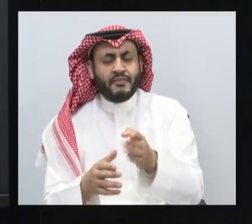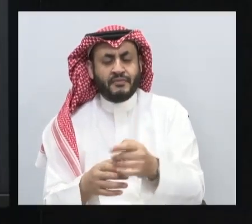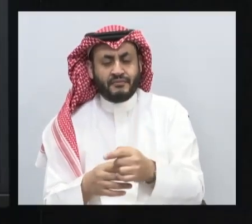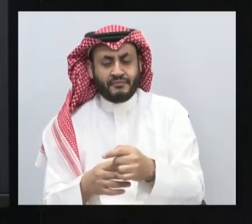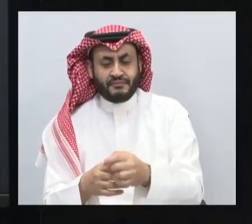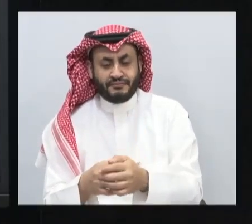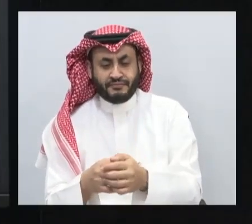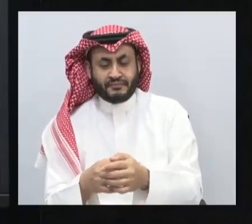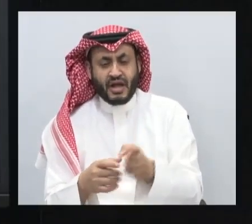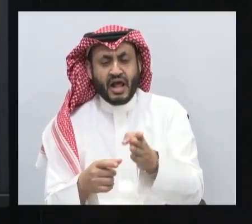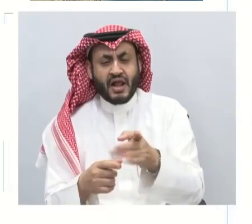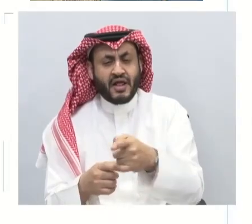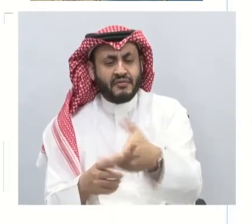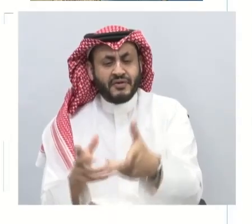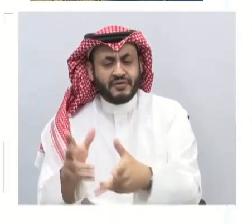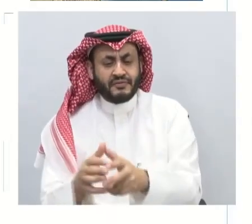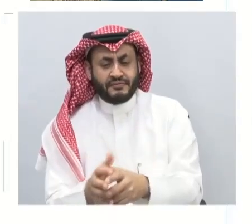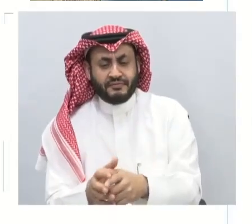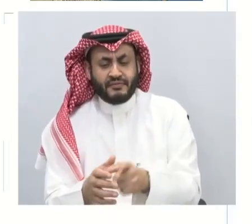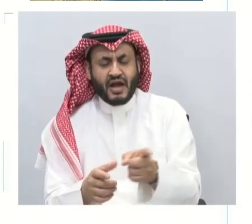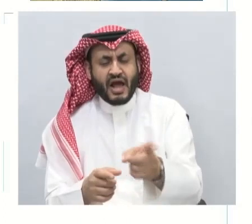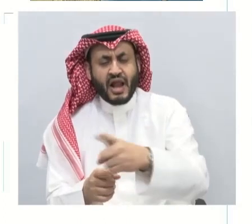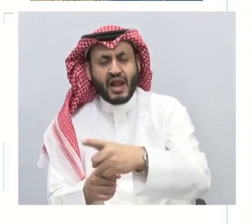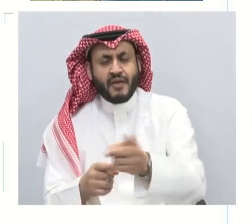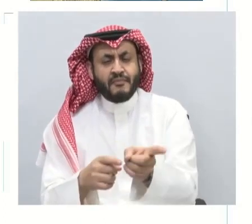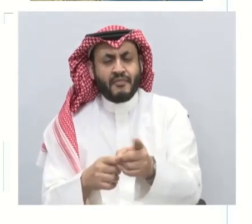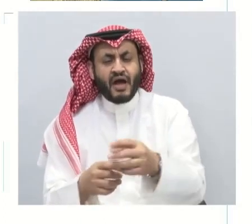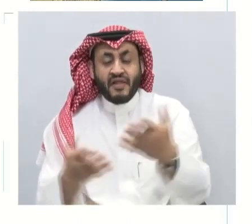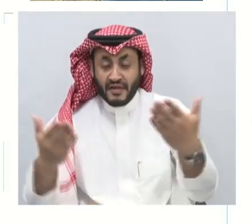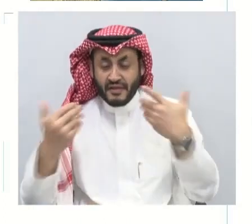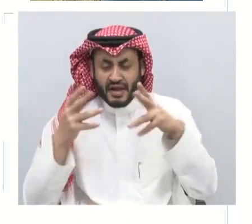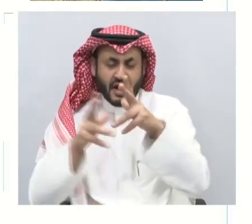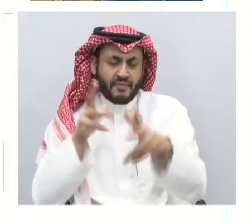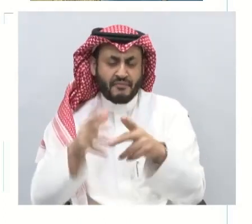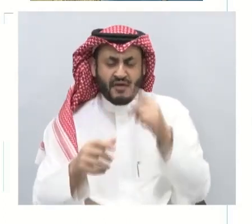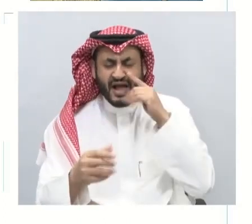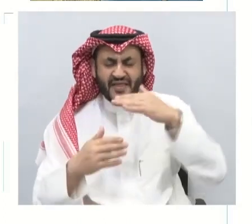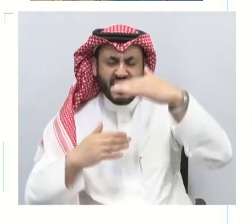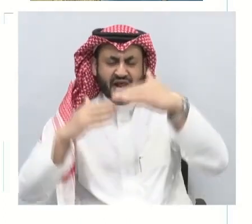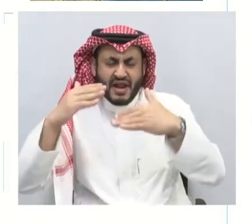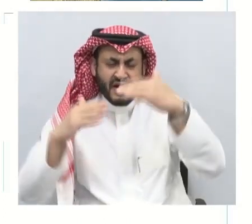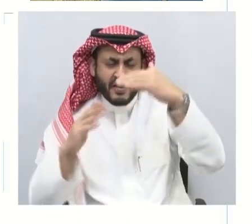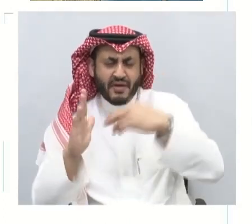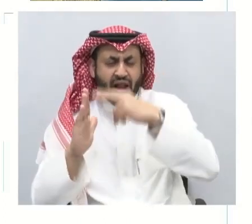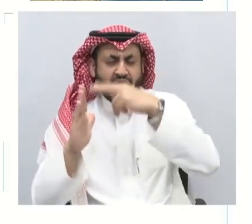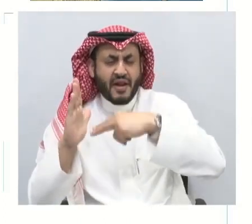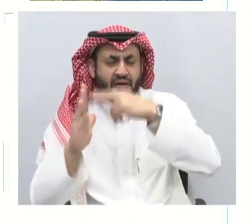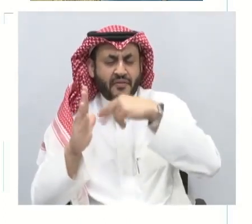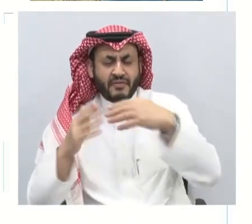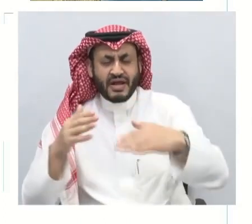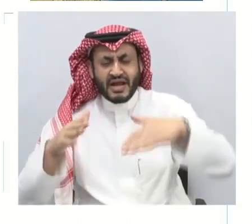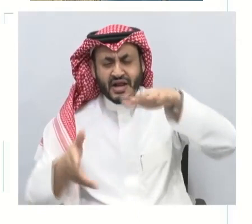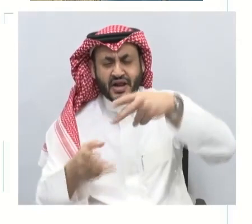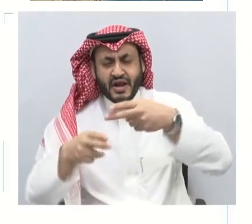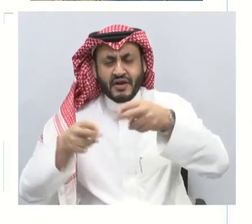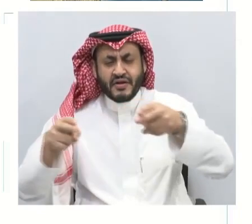weather. We call it a barometer. Okay, what does it do? It measures changes in the atmospheric pressure and helps